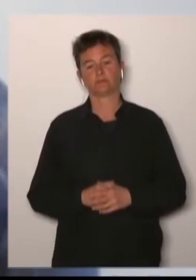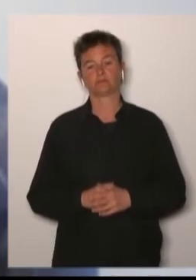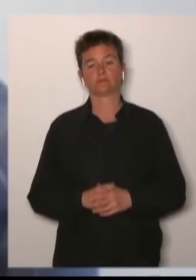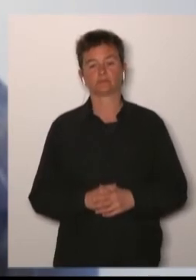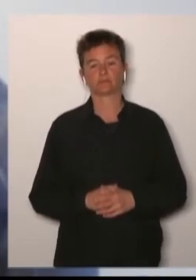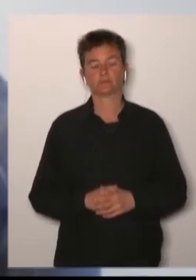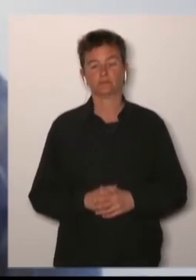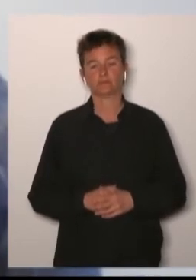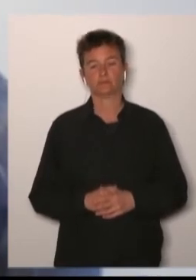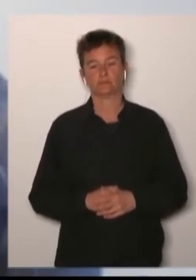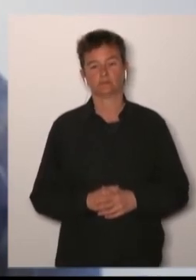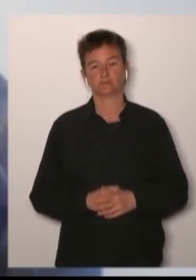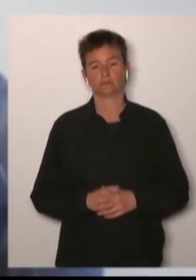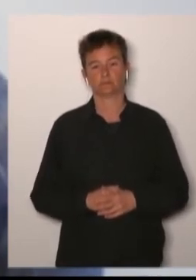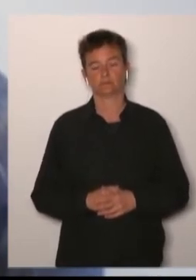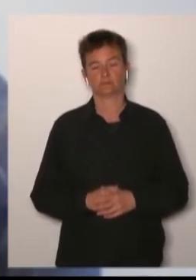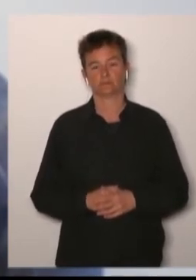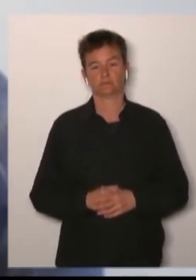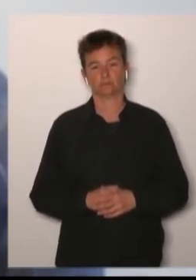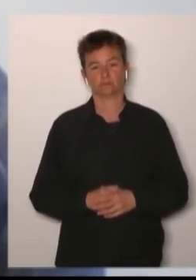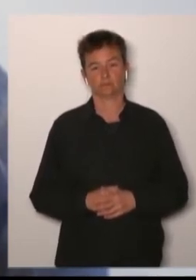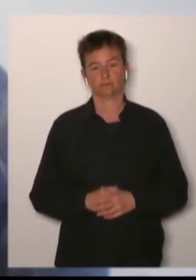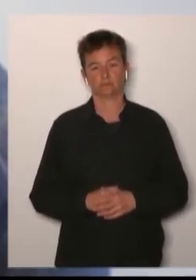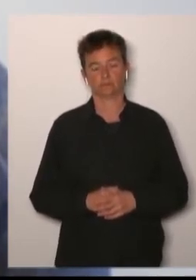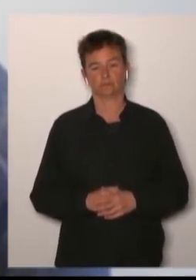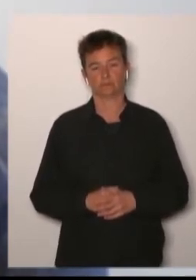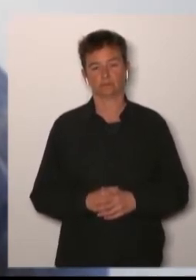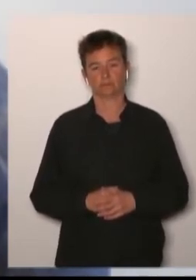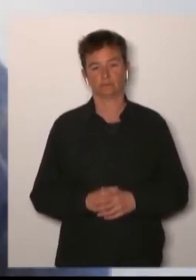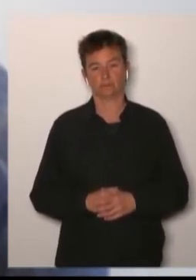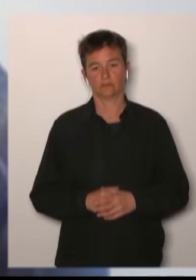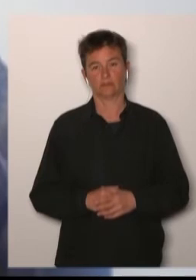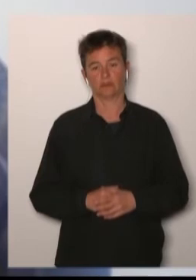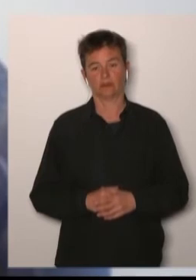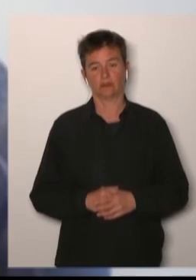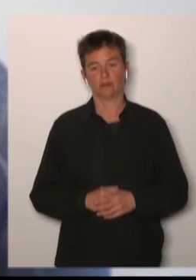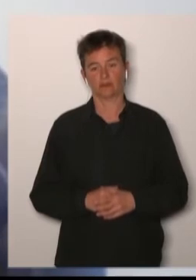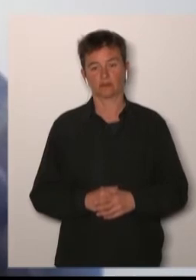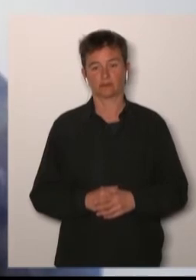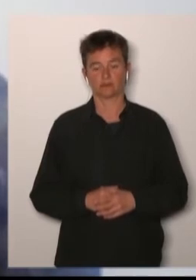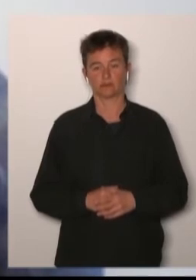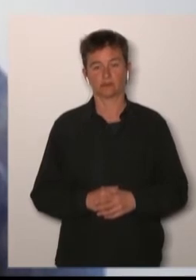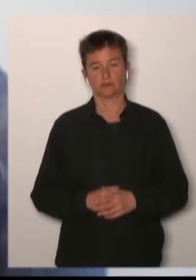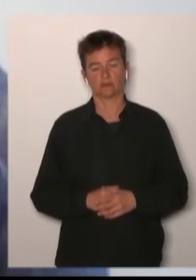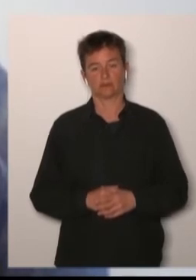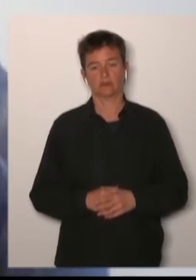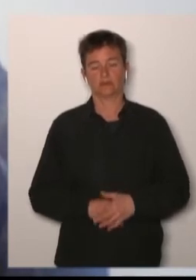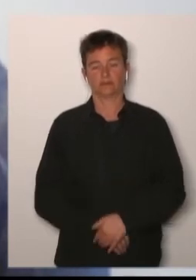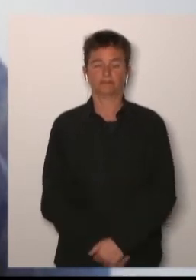something where we should you know, get together